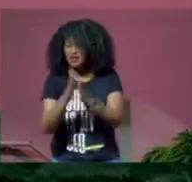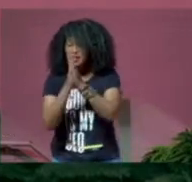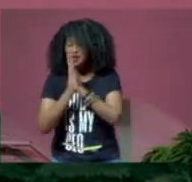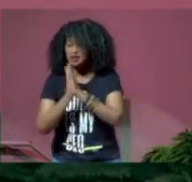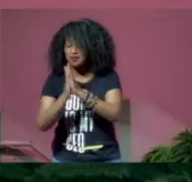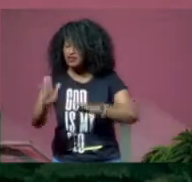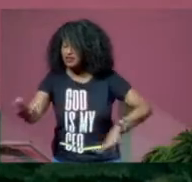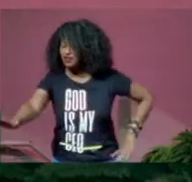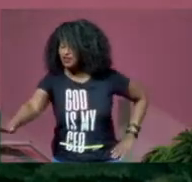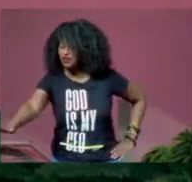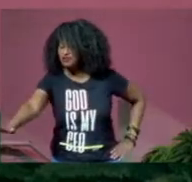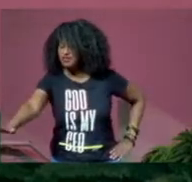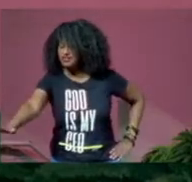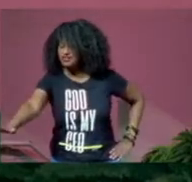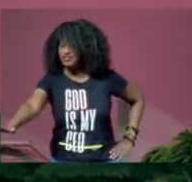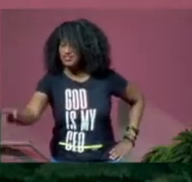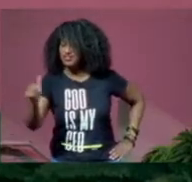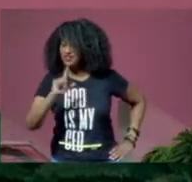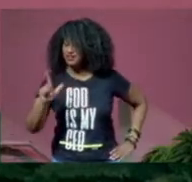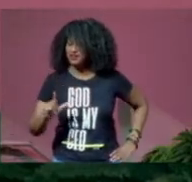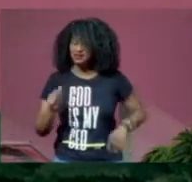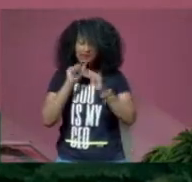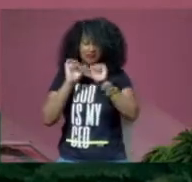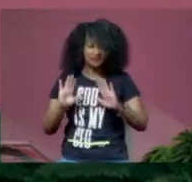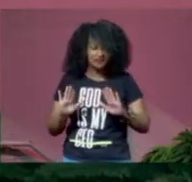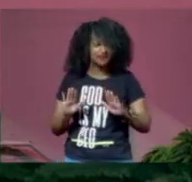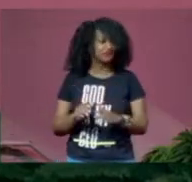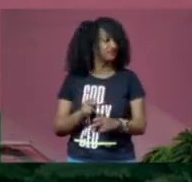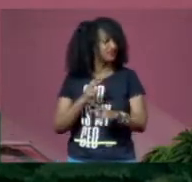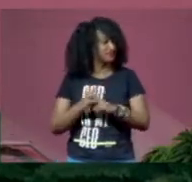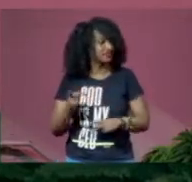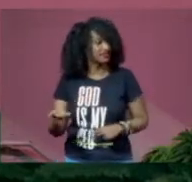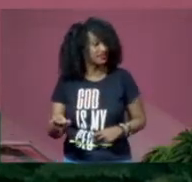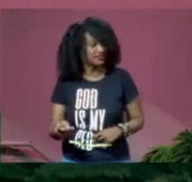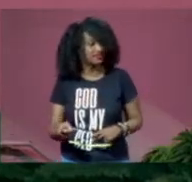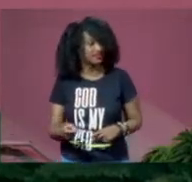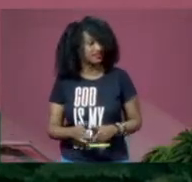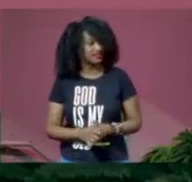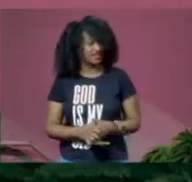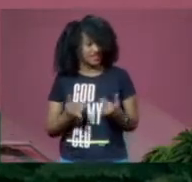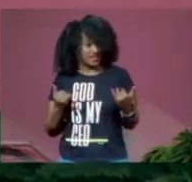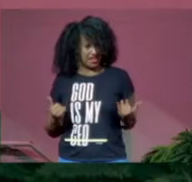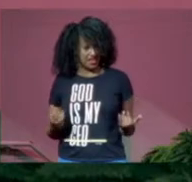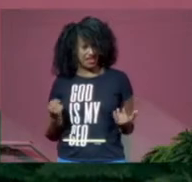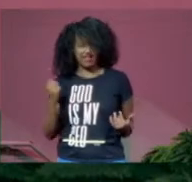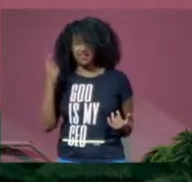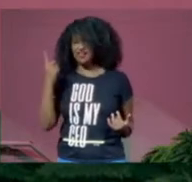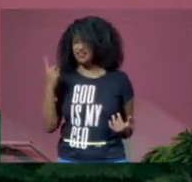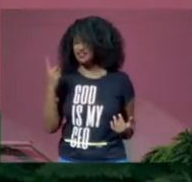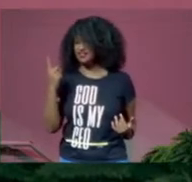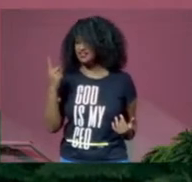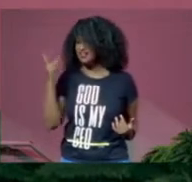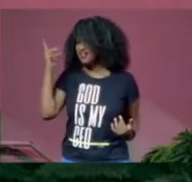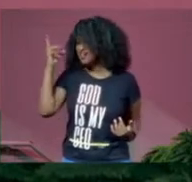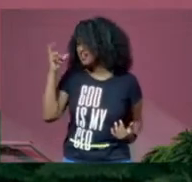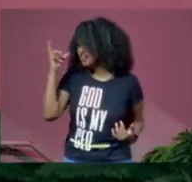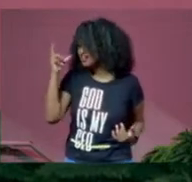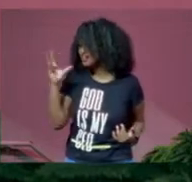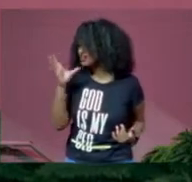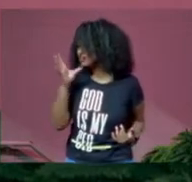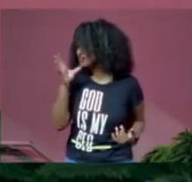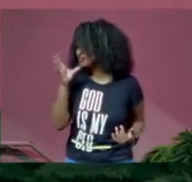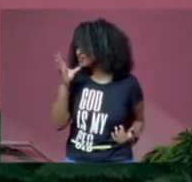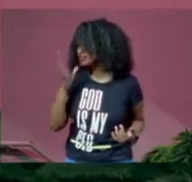better understanding now of what God was up to. But I just thought about it. I could hear Mother Patricia Stillwell,